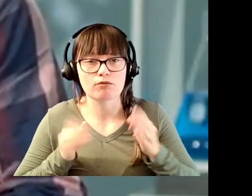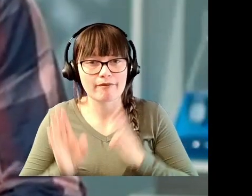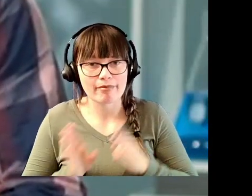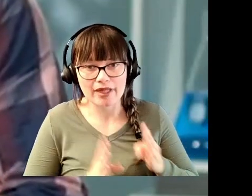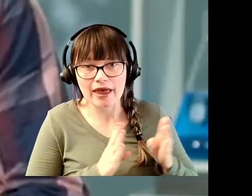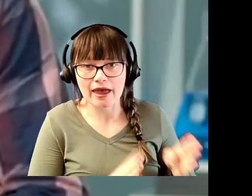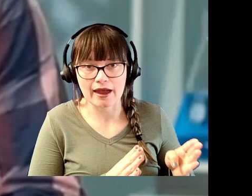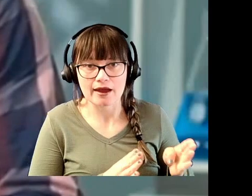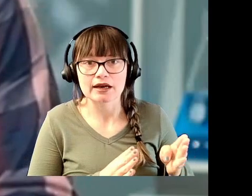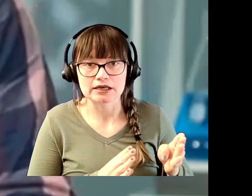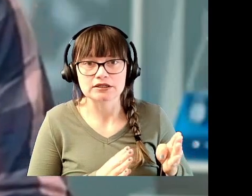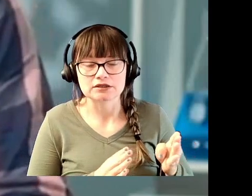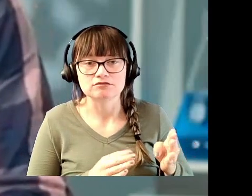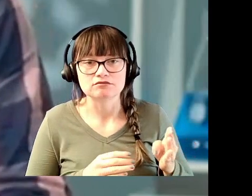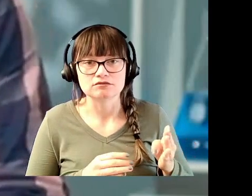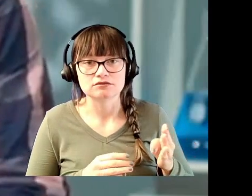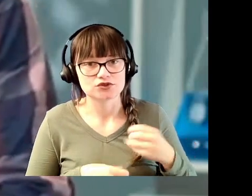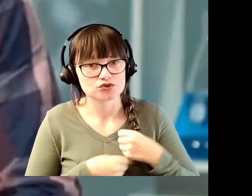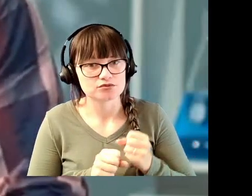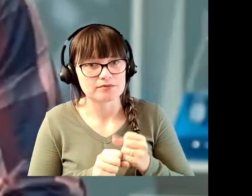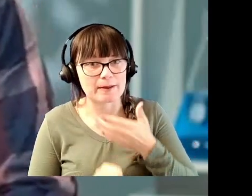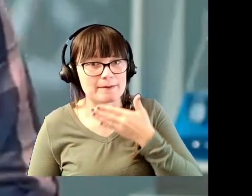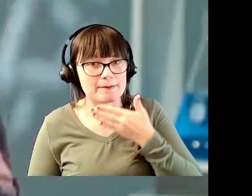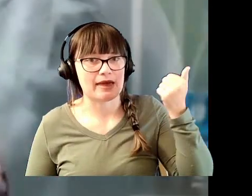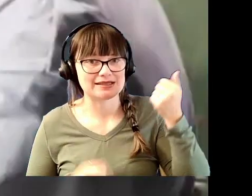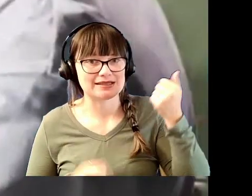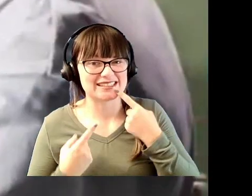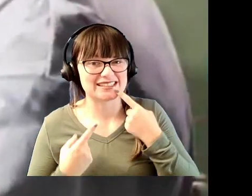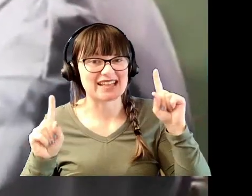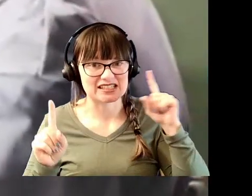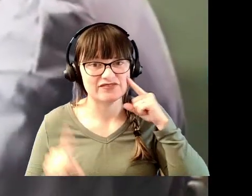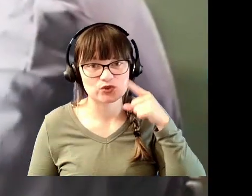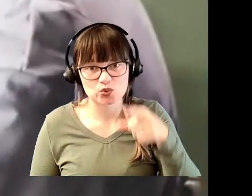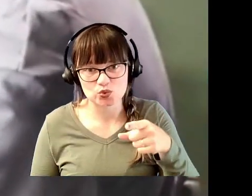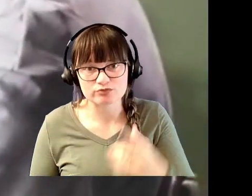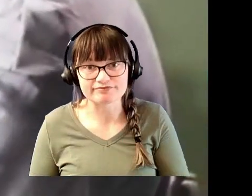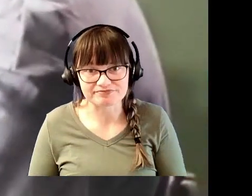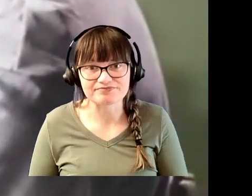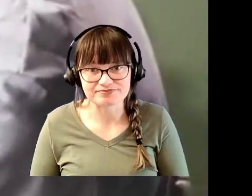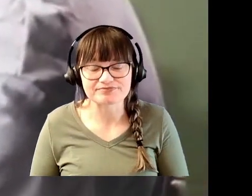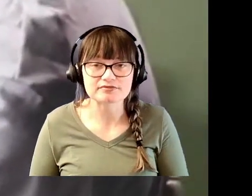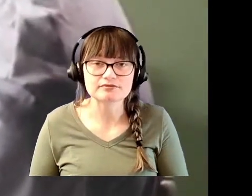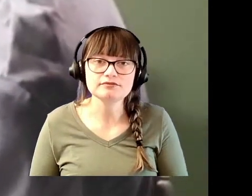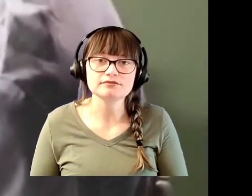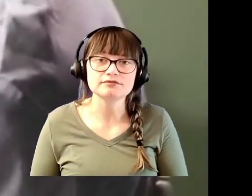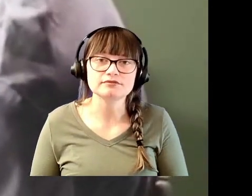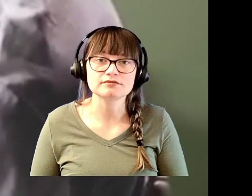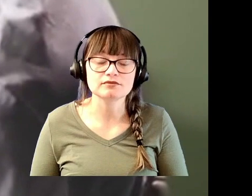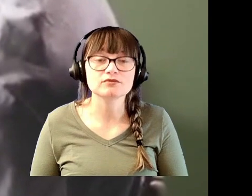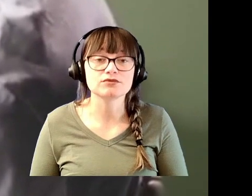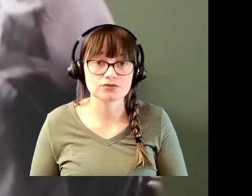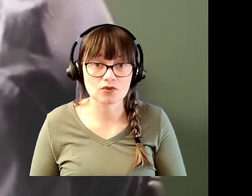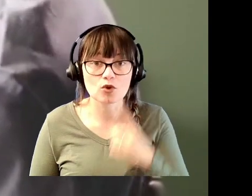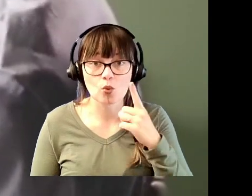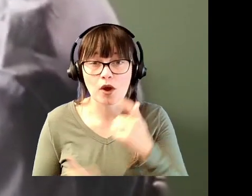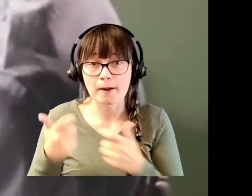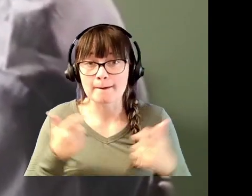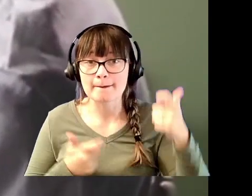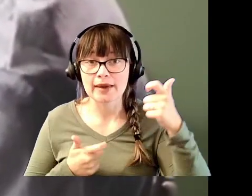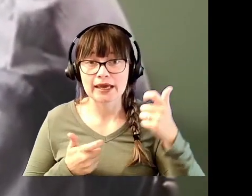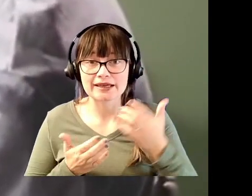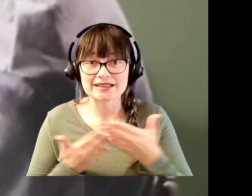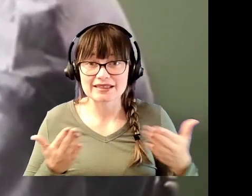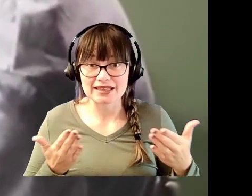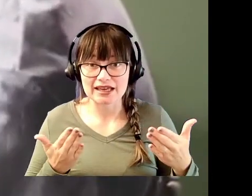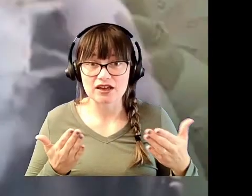to make the best case for that individual. Again, one of the biggest things that the doctors push